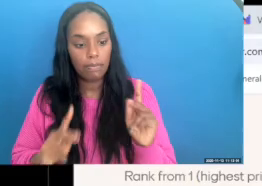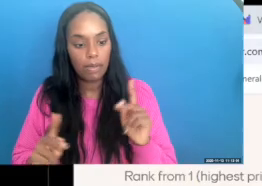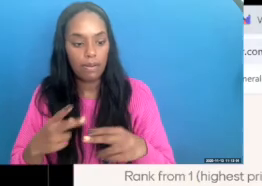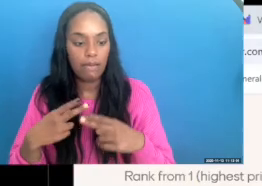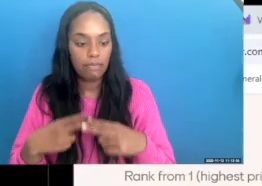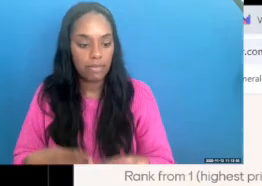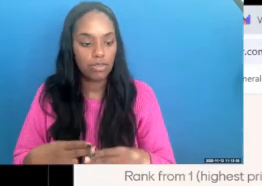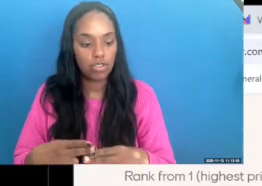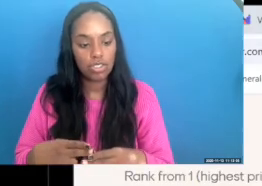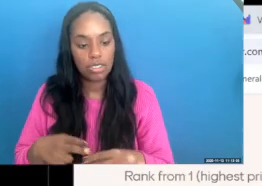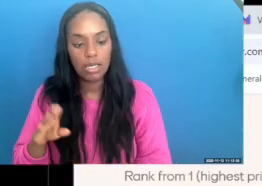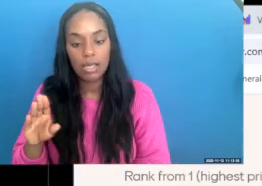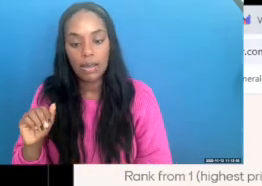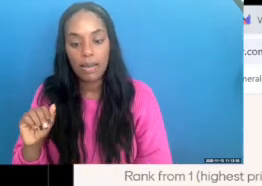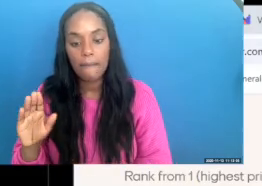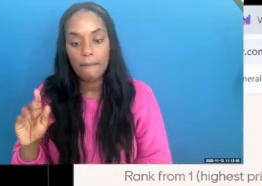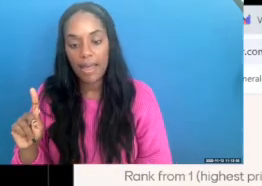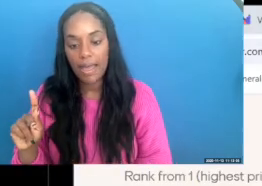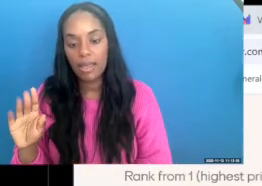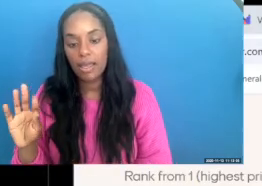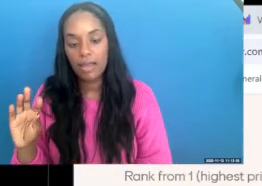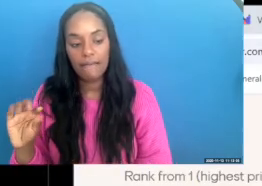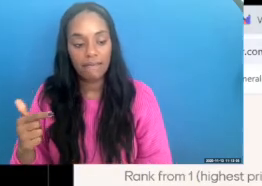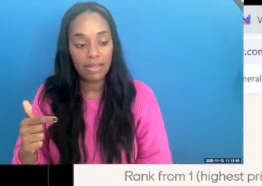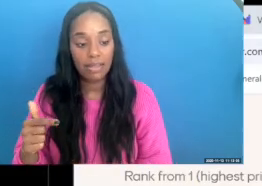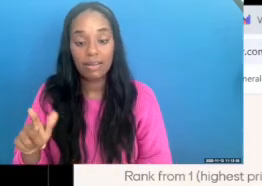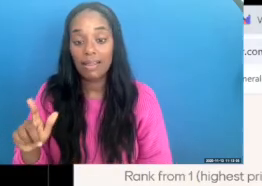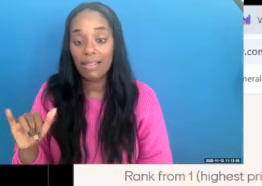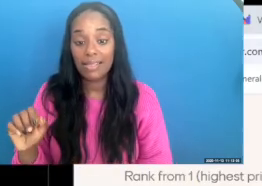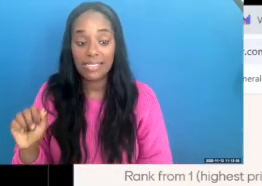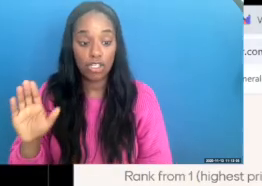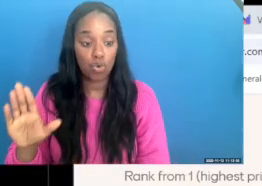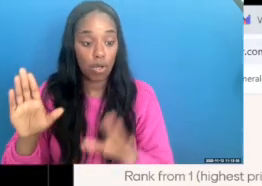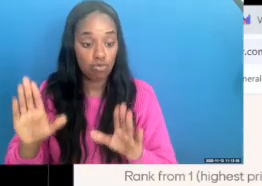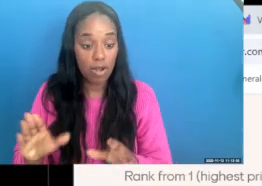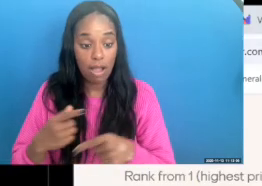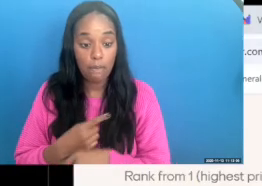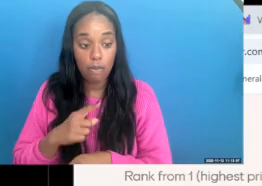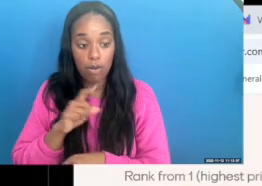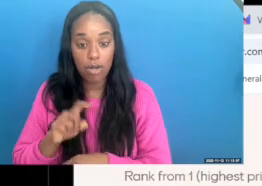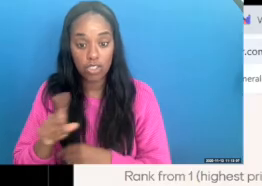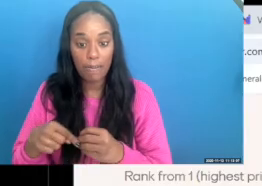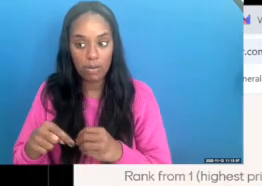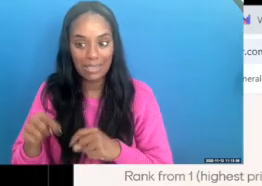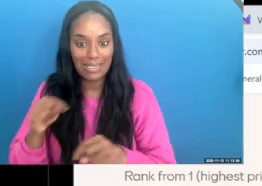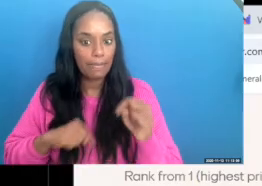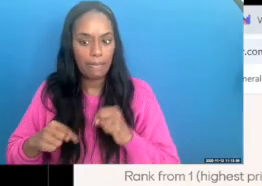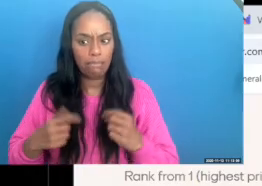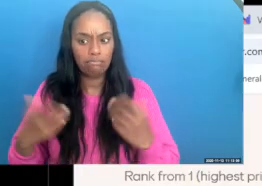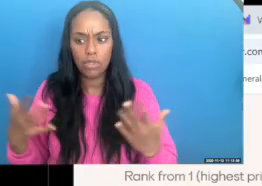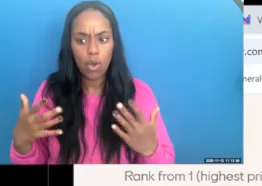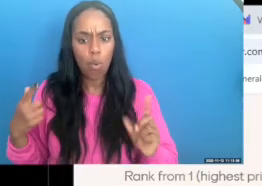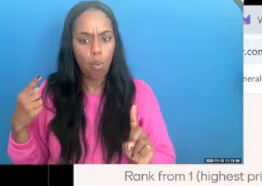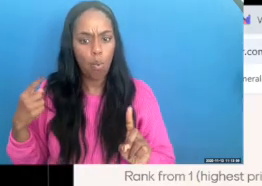This has been a really good discussion, and I'm really grateful that folks have brought up backfilling 30D, and Lisa, your great and appropriate question